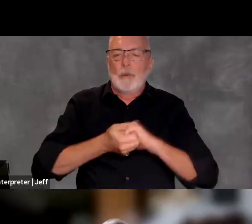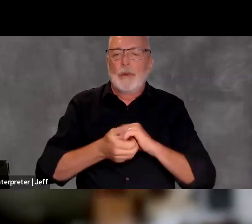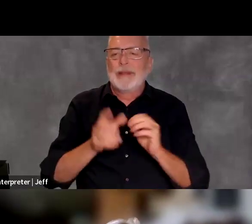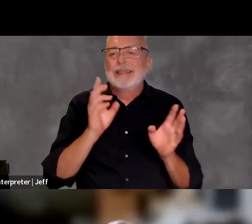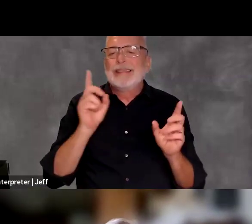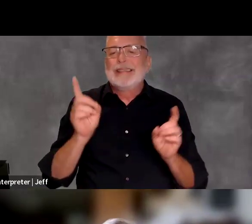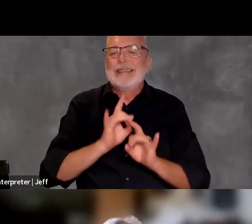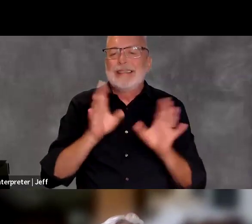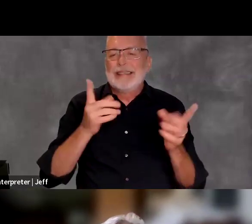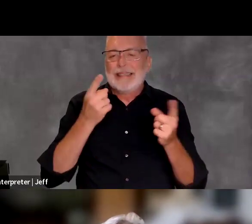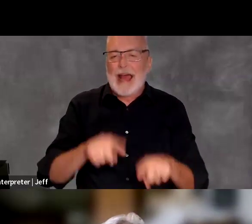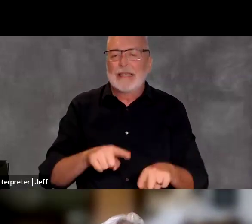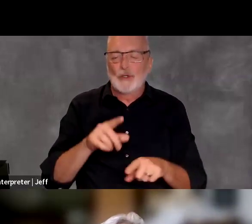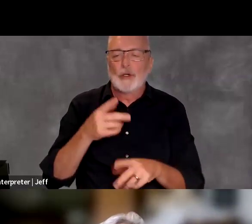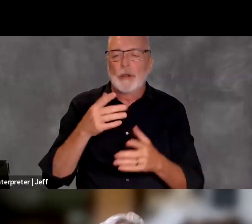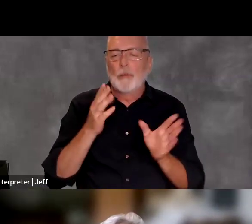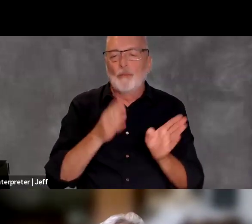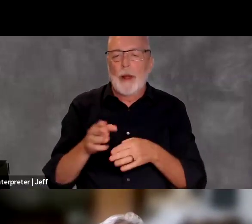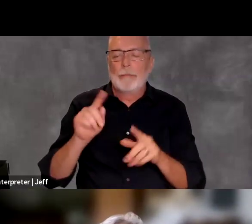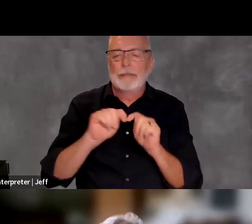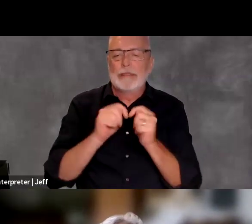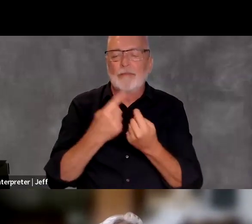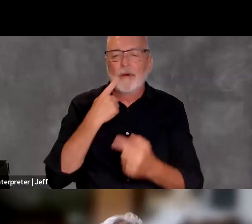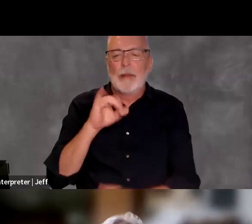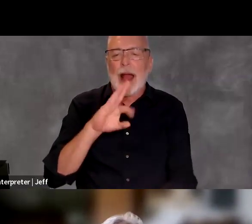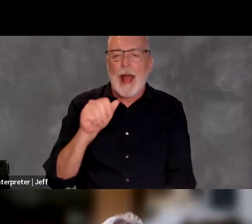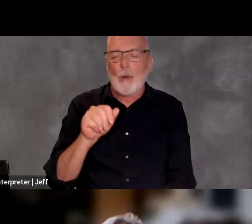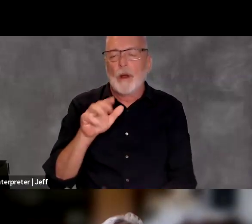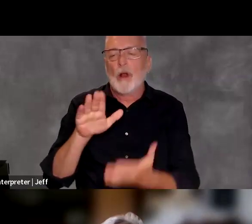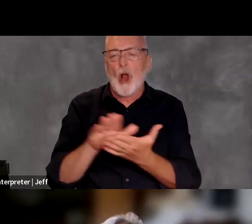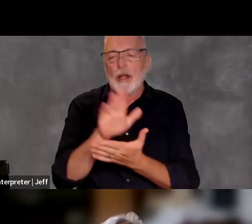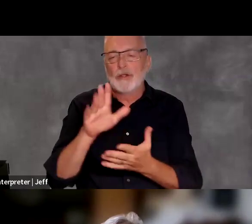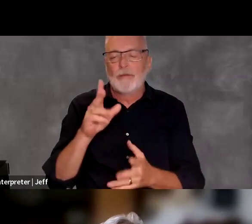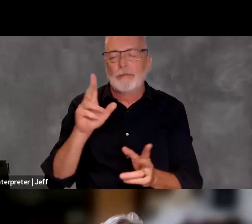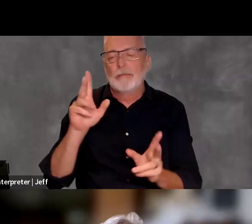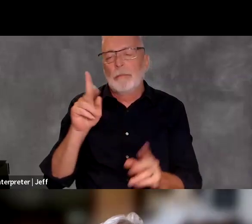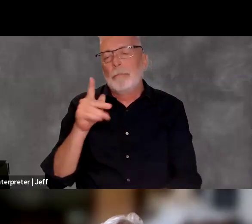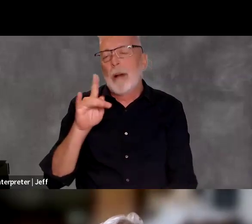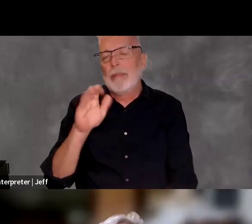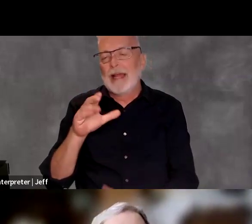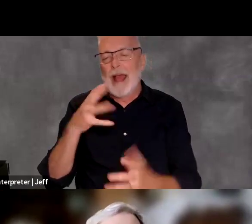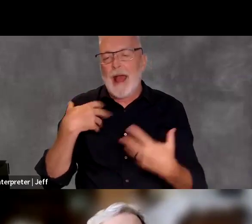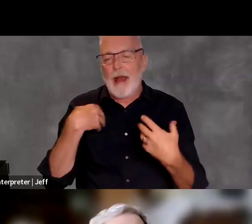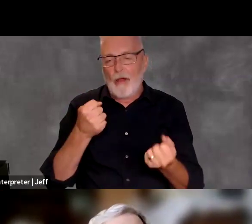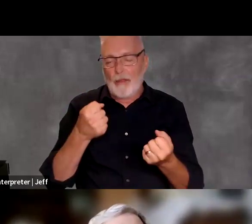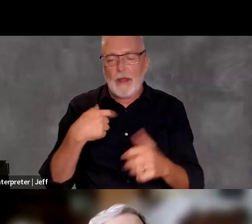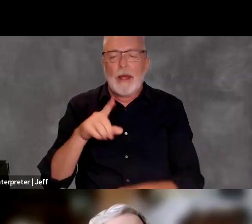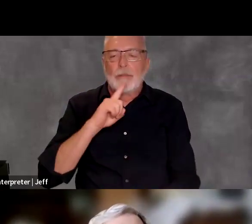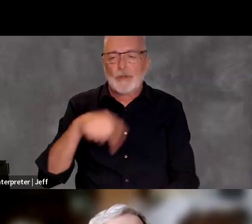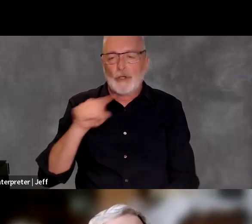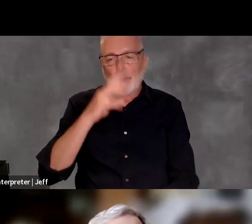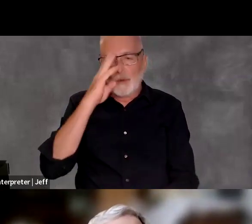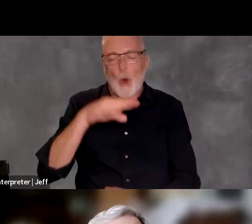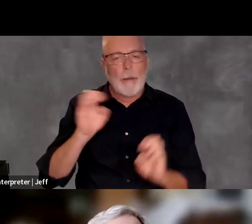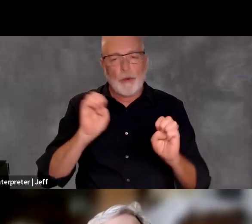from the University of Iowa College of Public Health to bring this training to you today. I'm sure as folks know, emergencies can